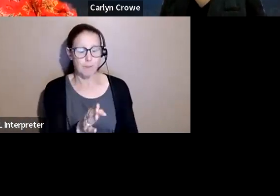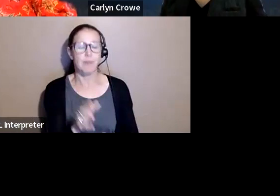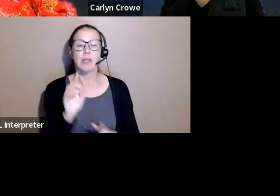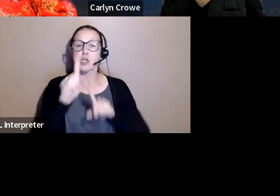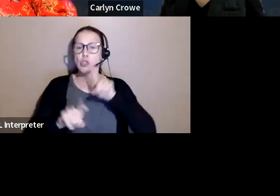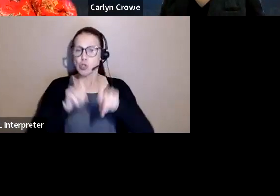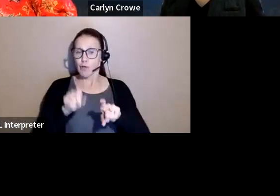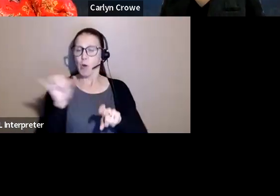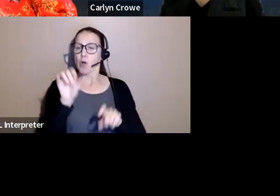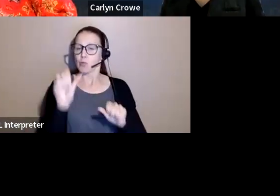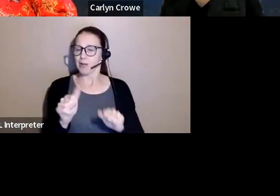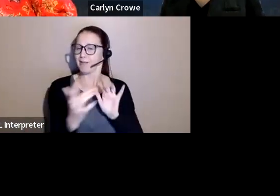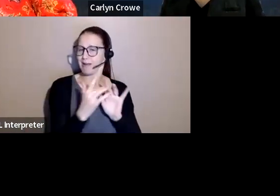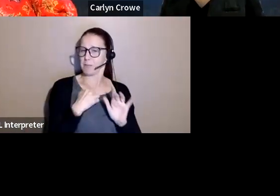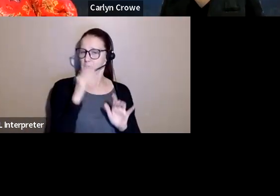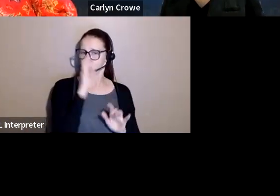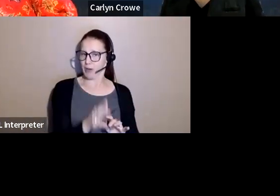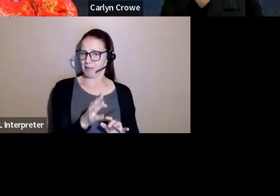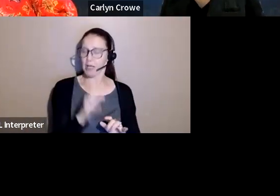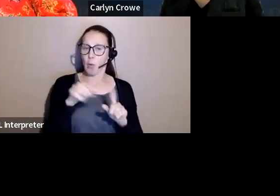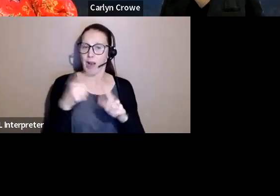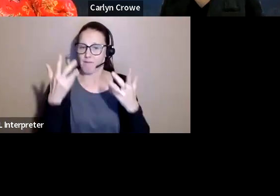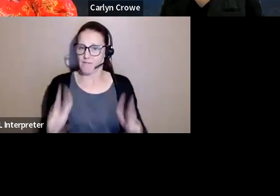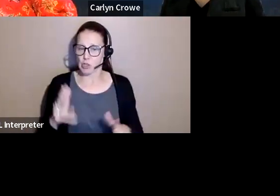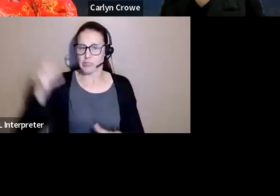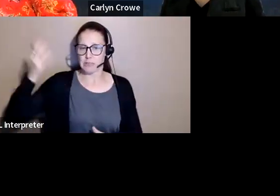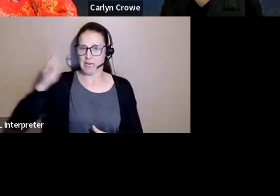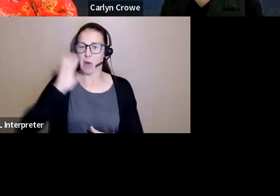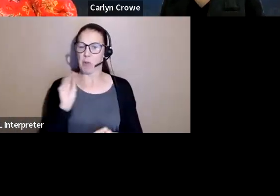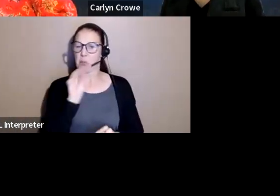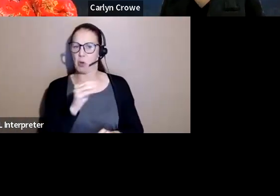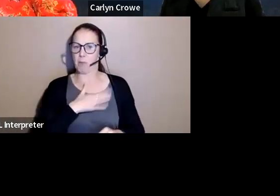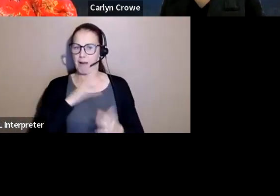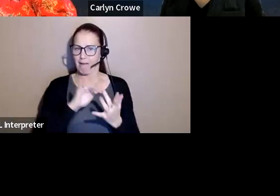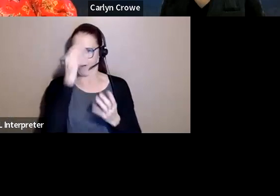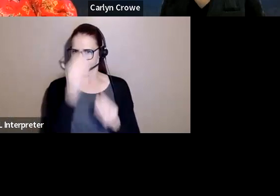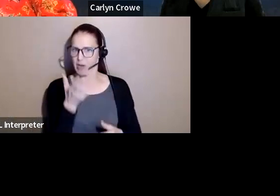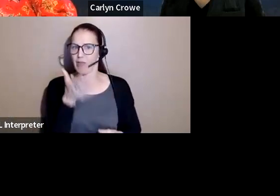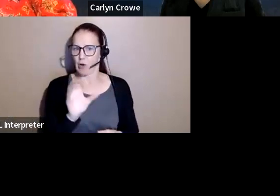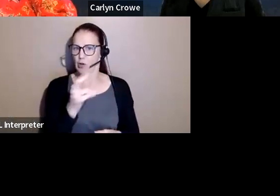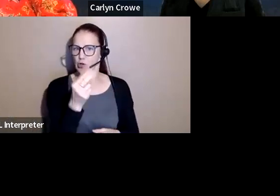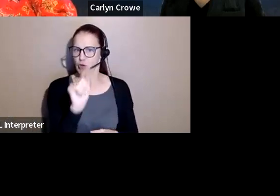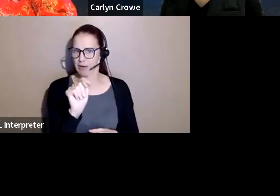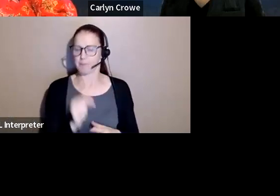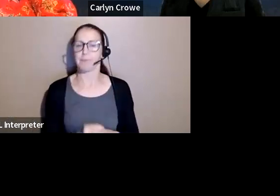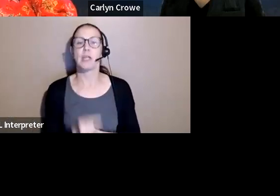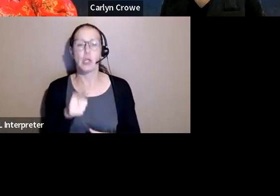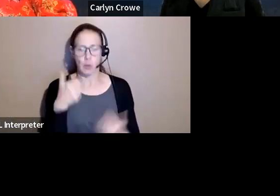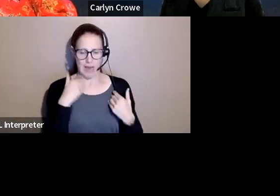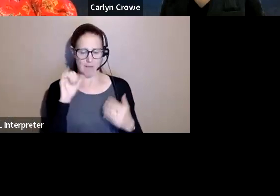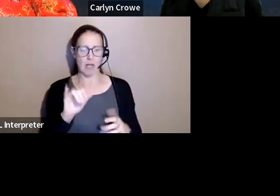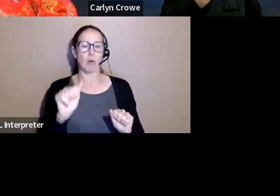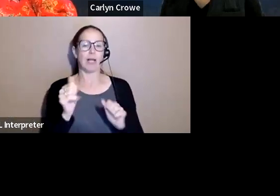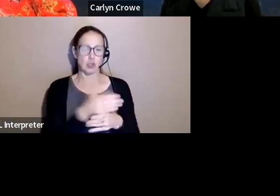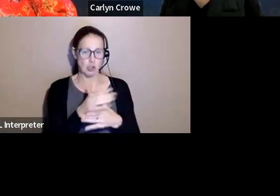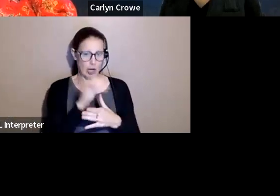survey, you can also contact me directly, which when I'm done speaking, I will drop some of my contact information into the chat. So you have that and you can